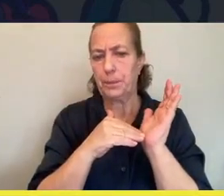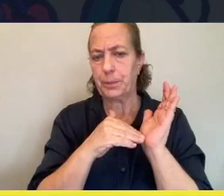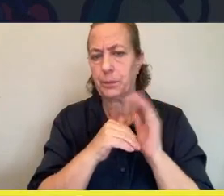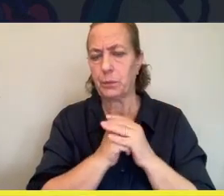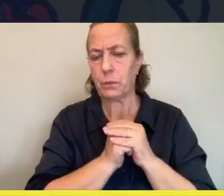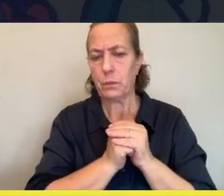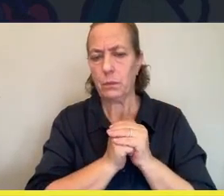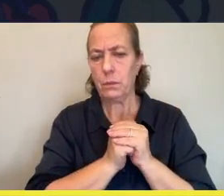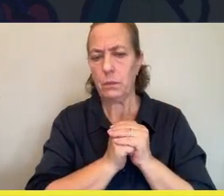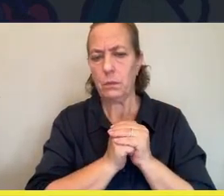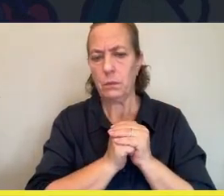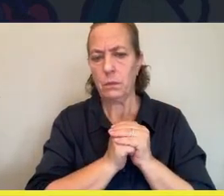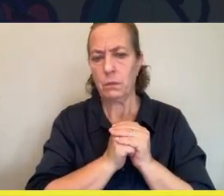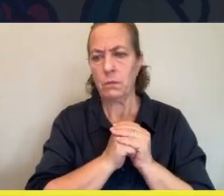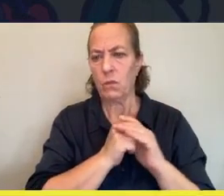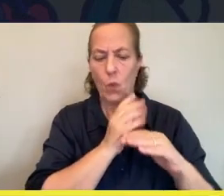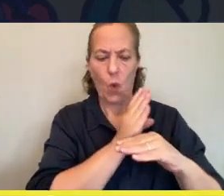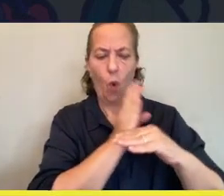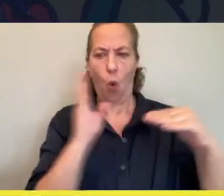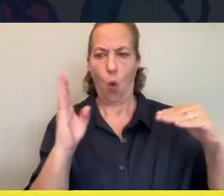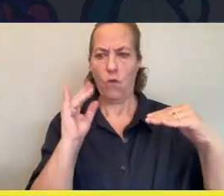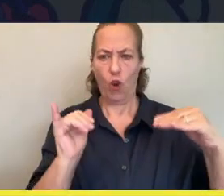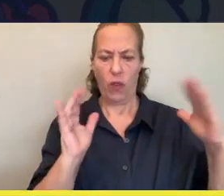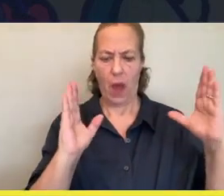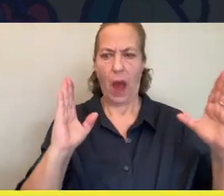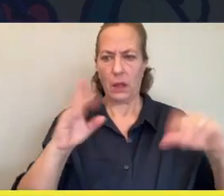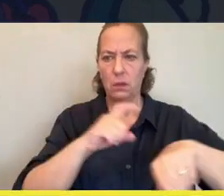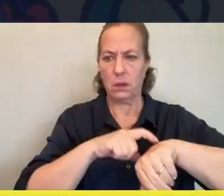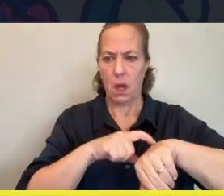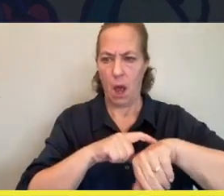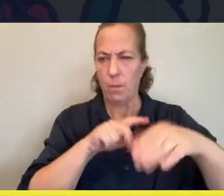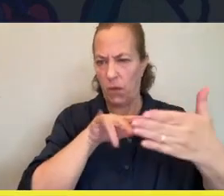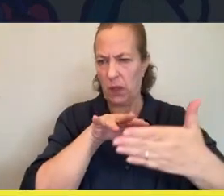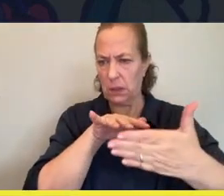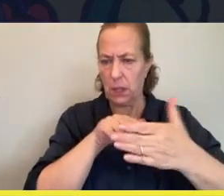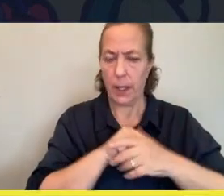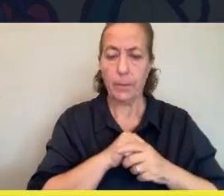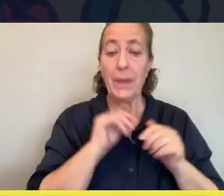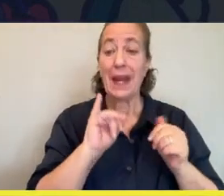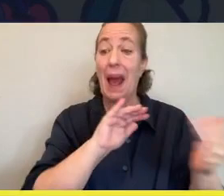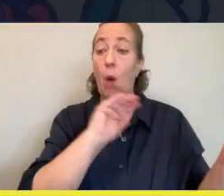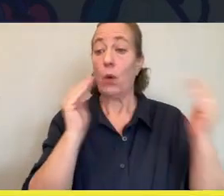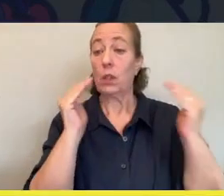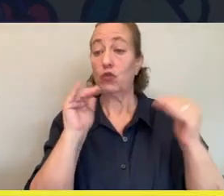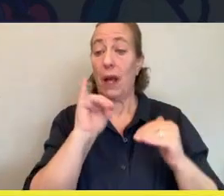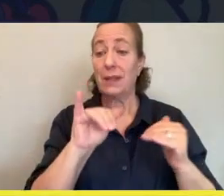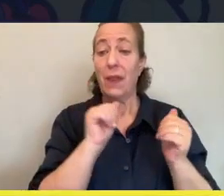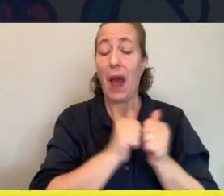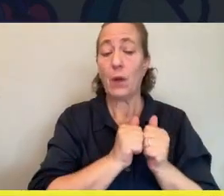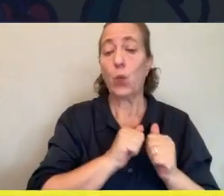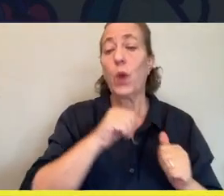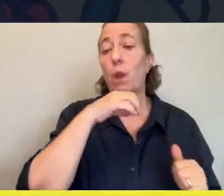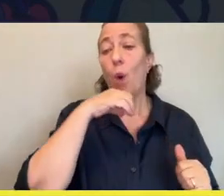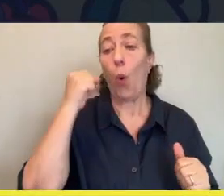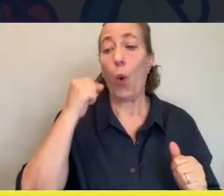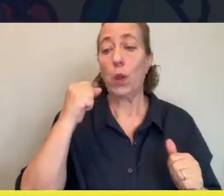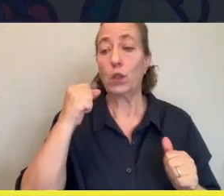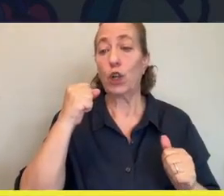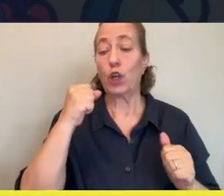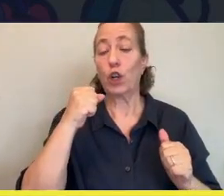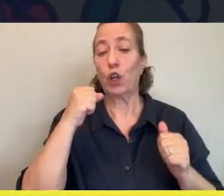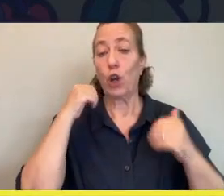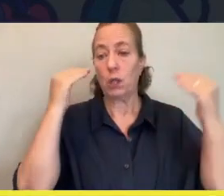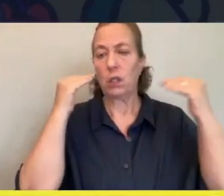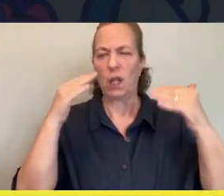the course of our study period. Now, if we contrast that, next slide, to older adults, we have seen